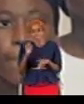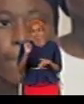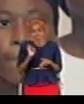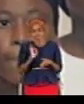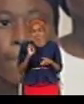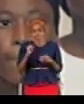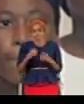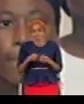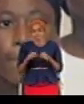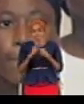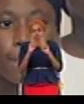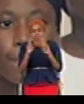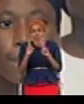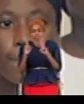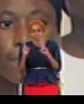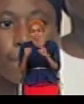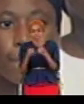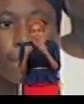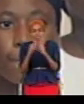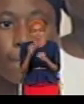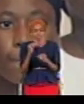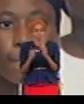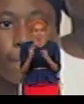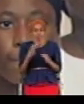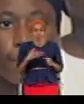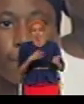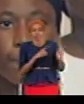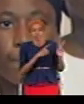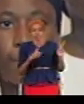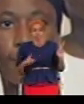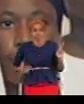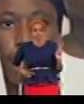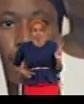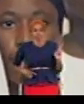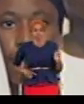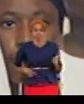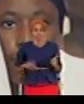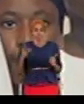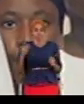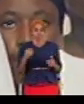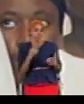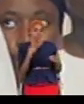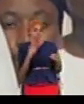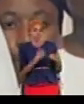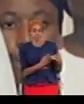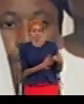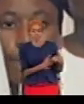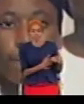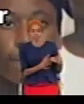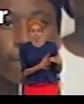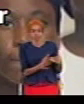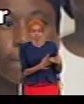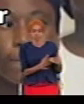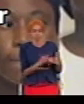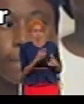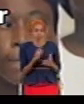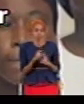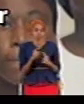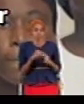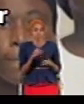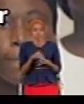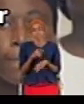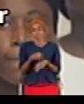times I even questioned, even if my Lord was there. In